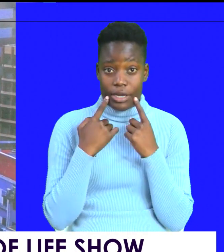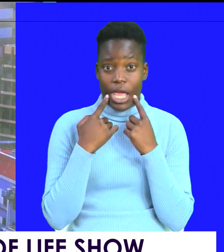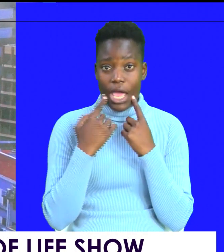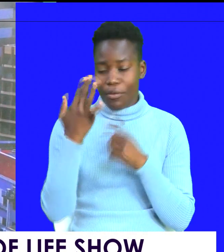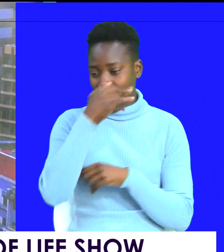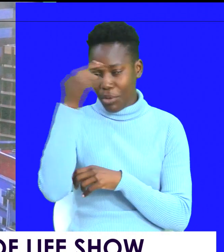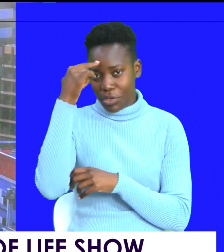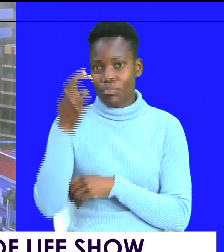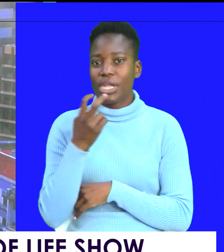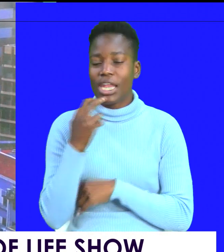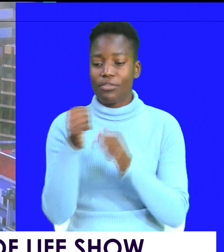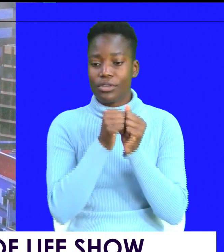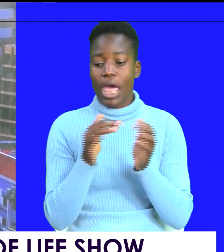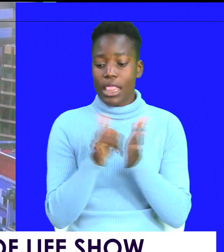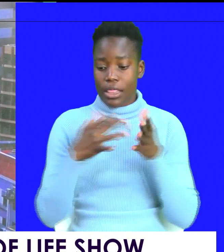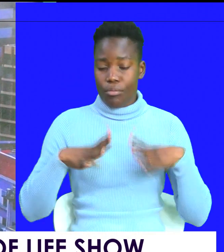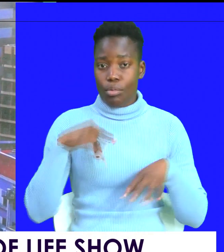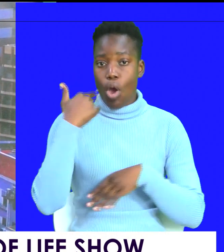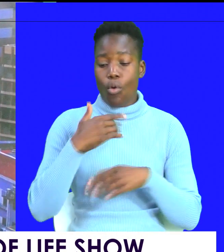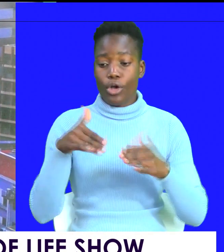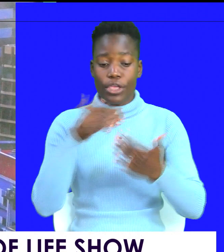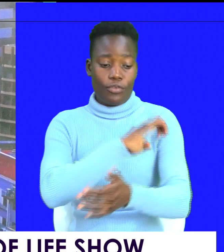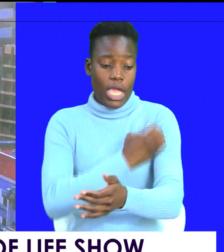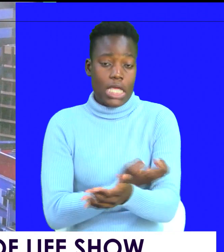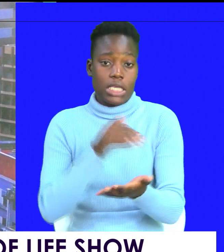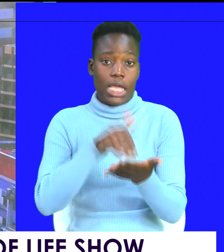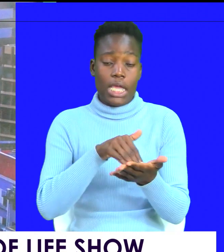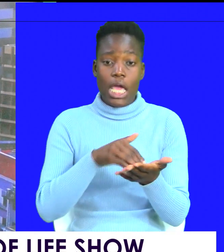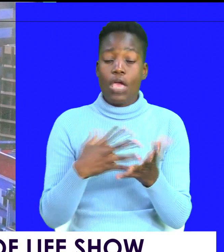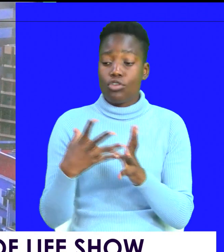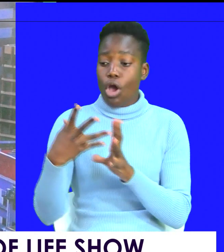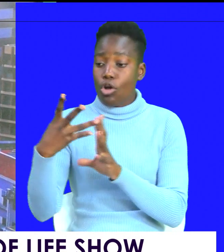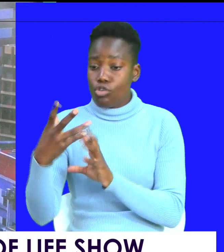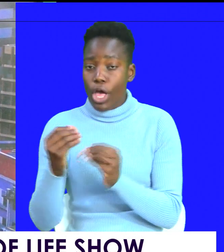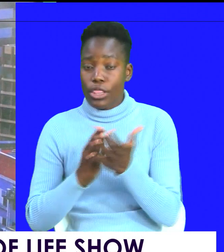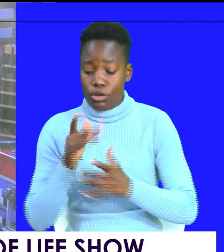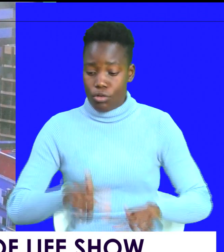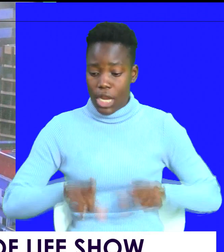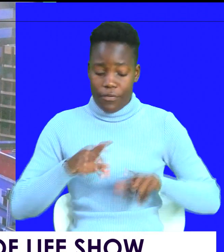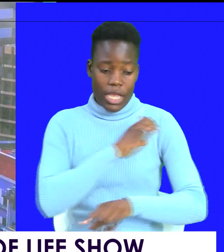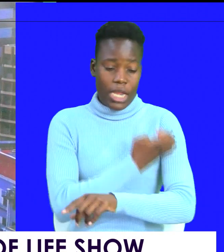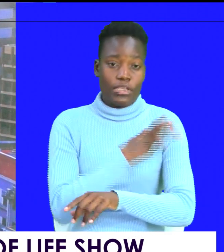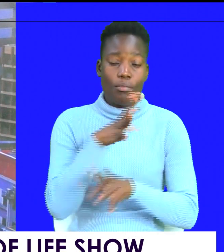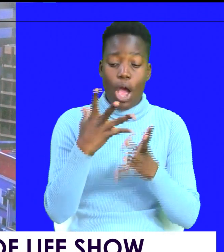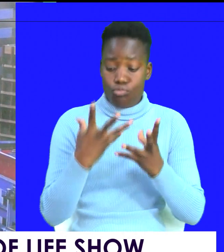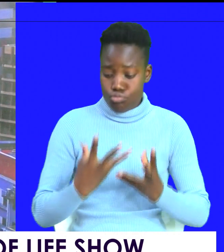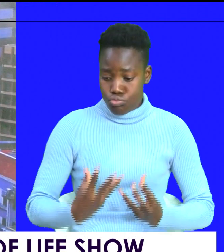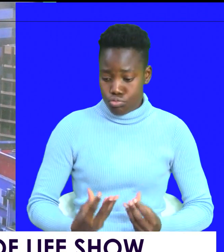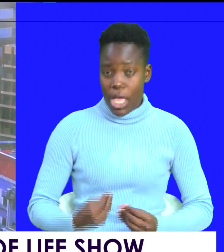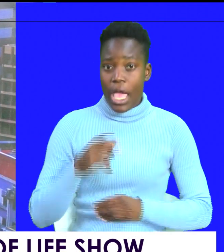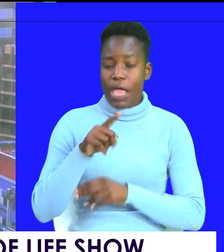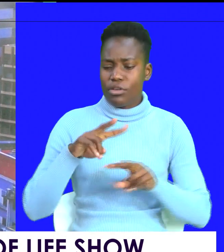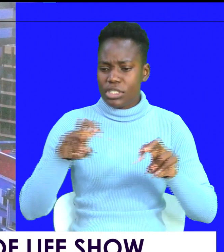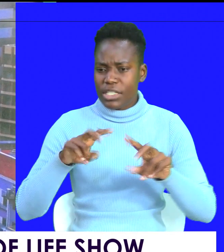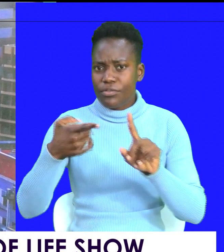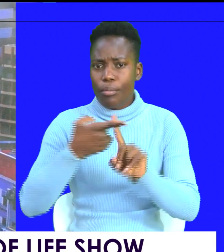love for you. Those are people that re-energize you. You are walking through life and your energy is taken away and you are not looking for